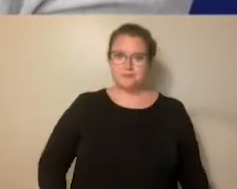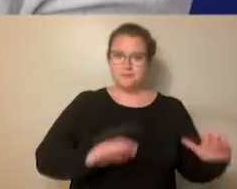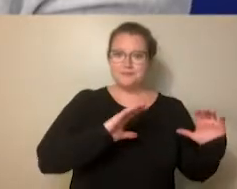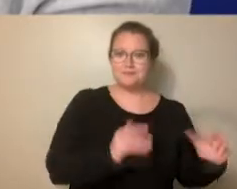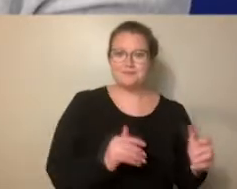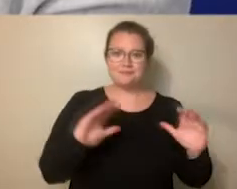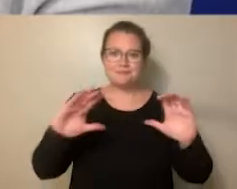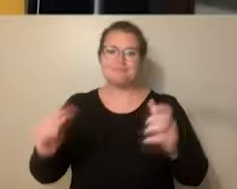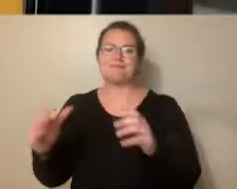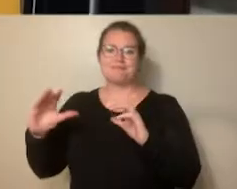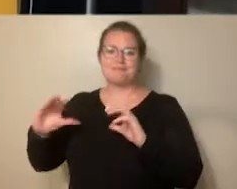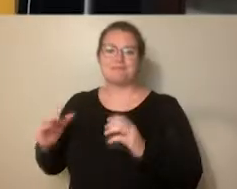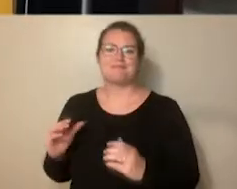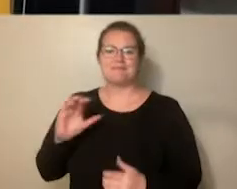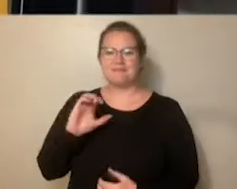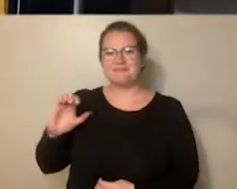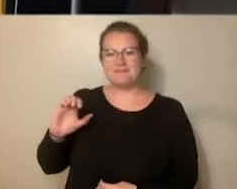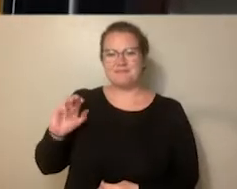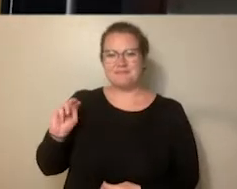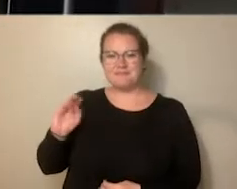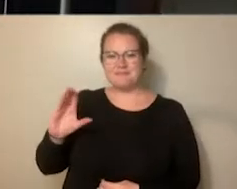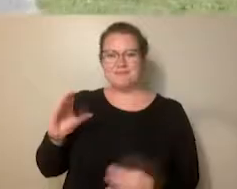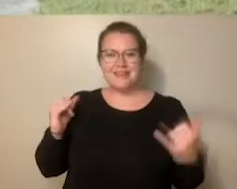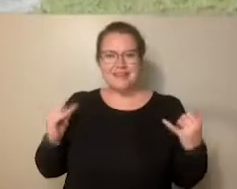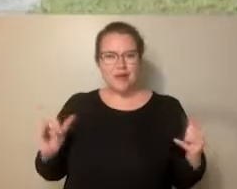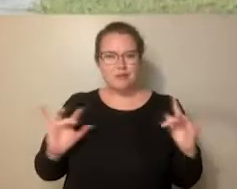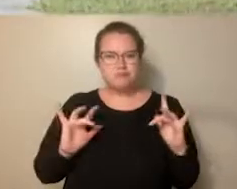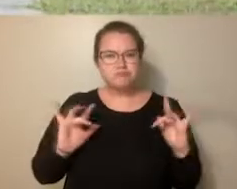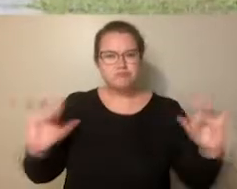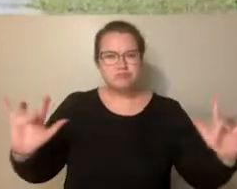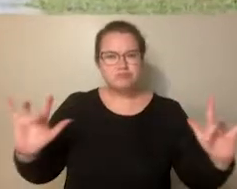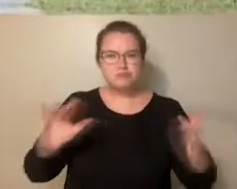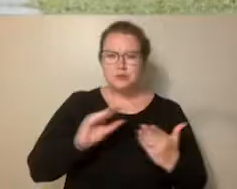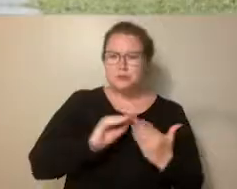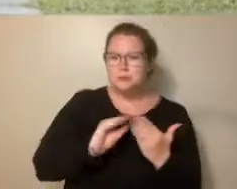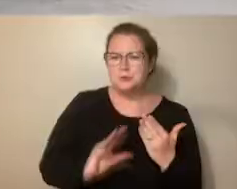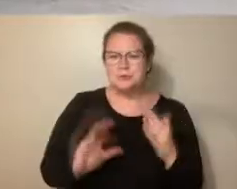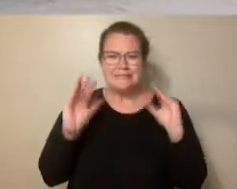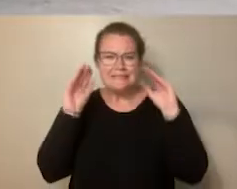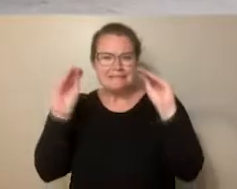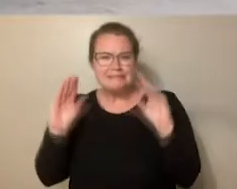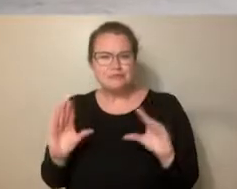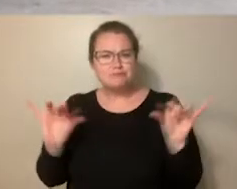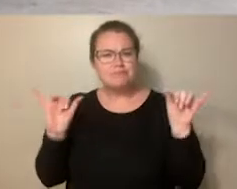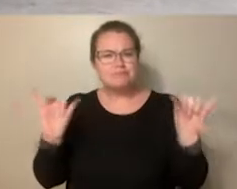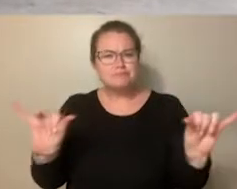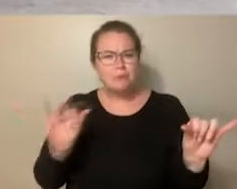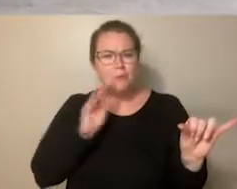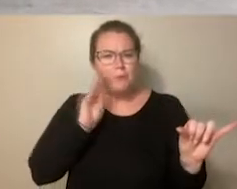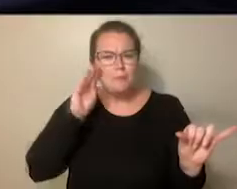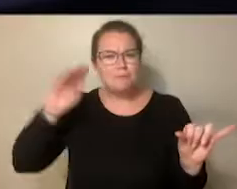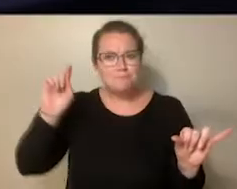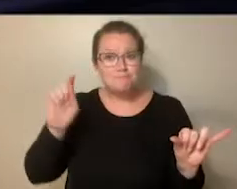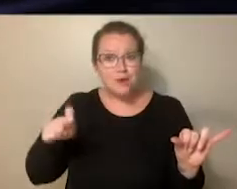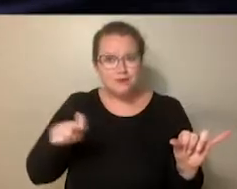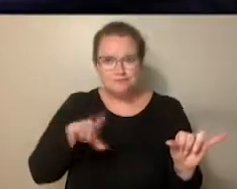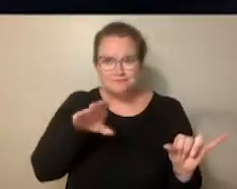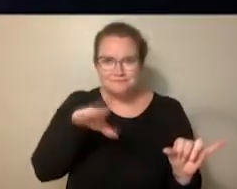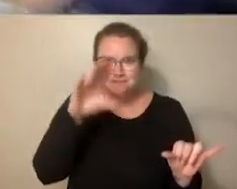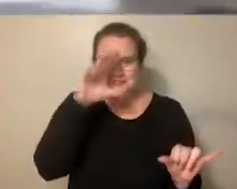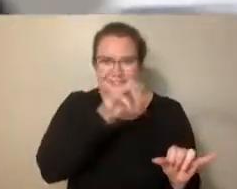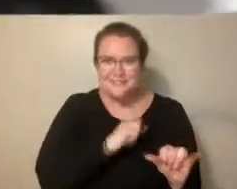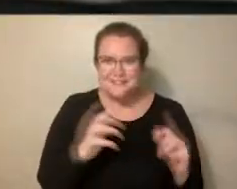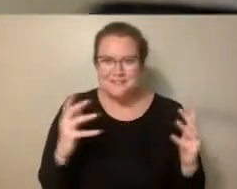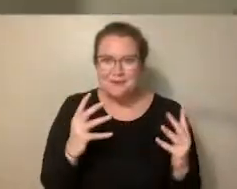While classrooms across eastern North Carolina stand empty and students and teachers are tucked away at home, we know a great secret. Learning